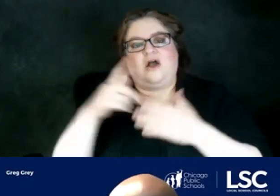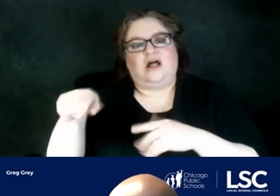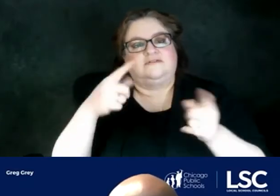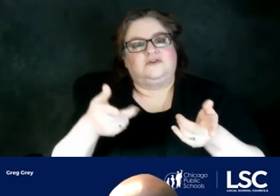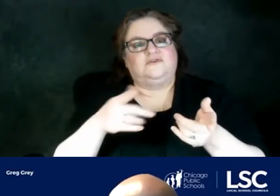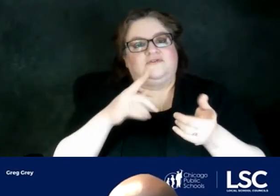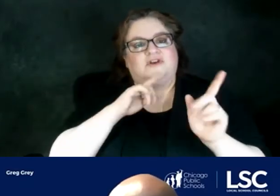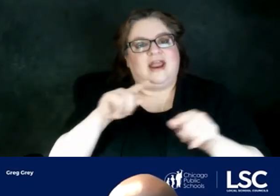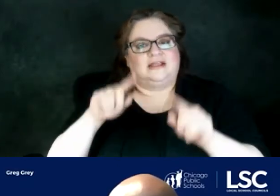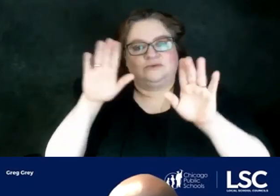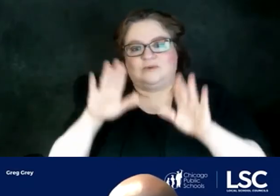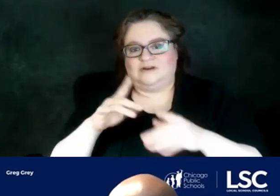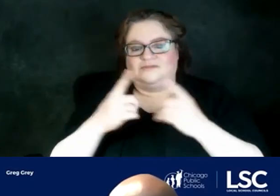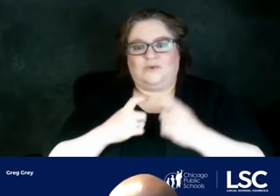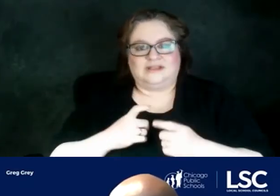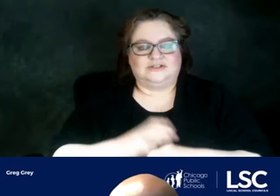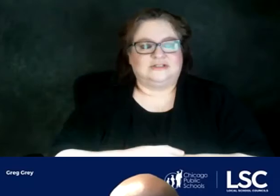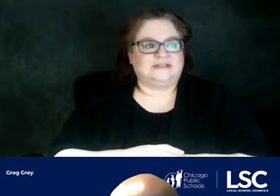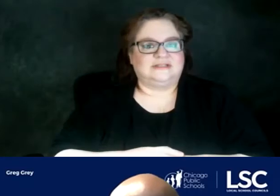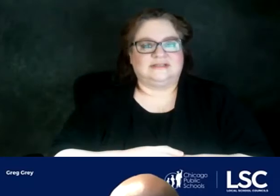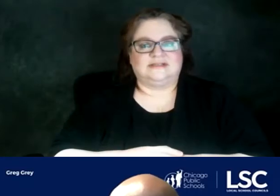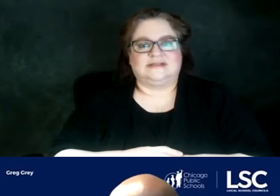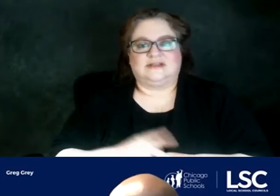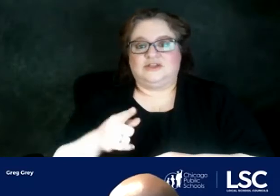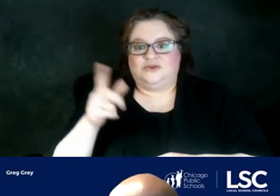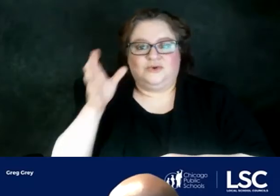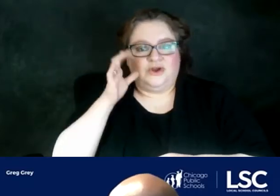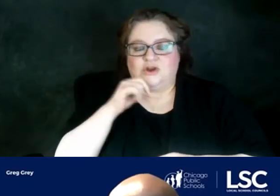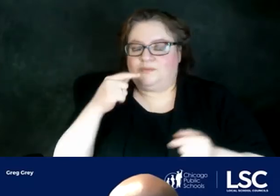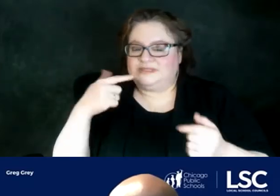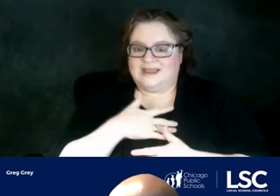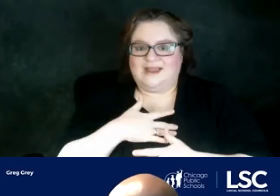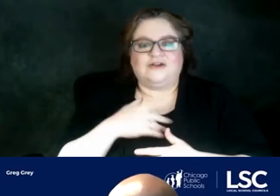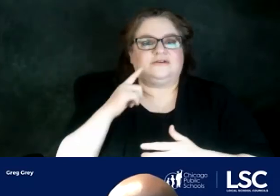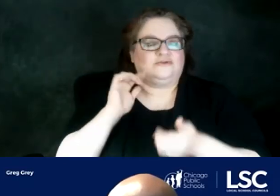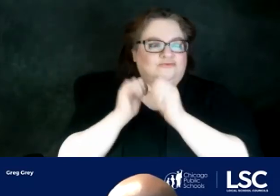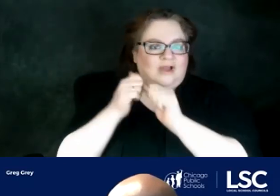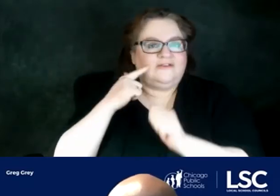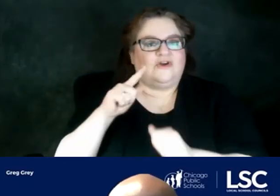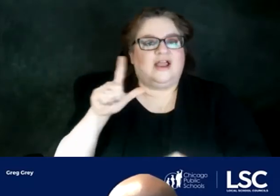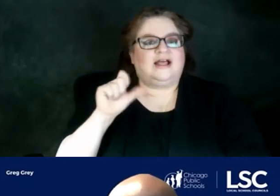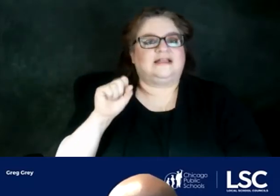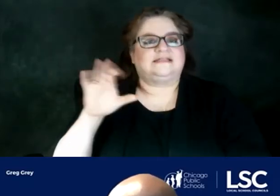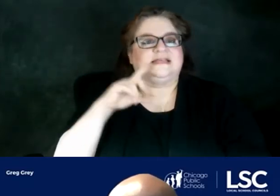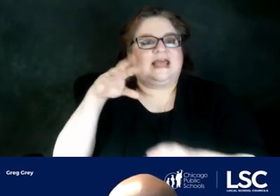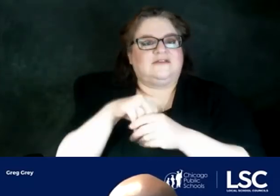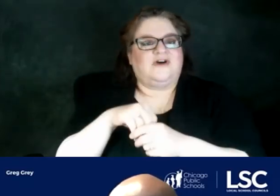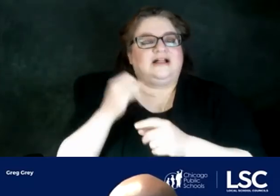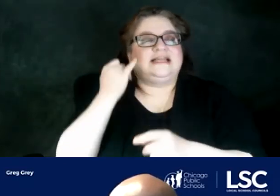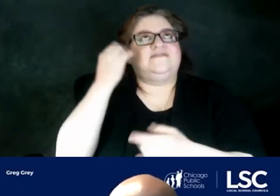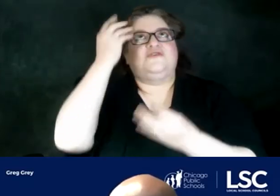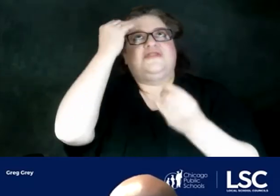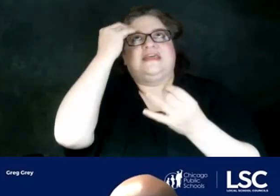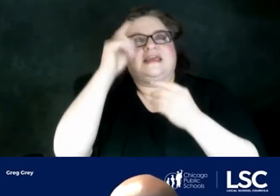answering such wonderful questions. Hey, you heard it. Don't be scared. Run for your LSC. Get involved. If you're thinking about